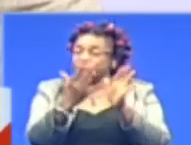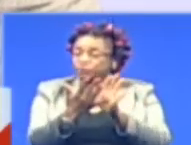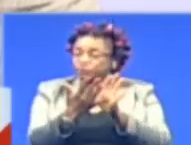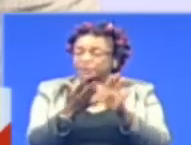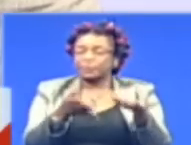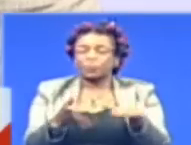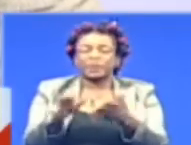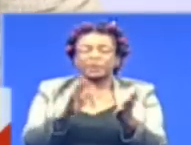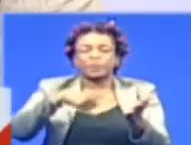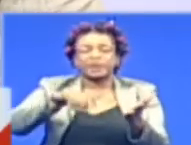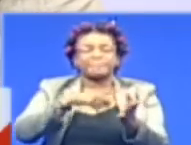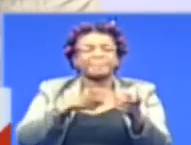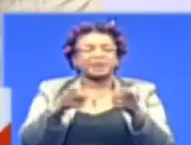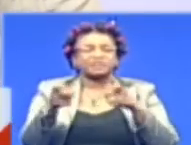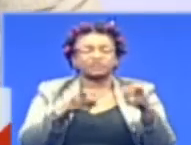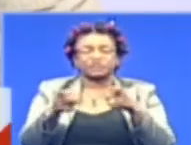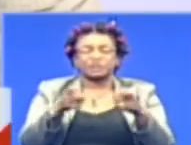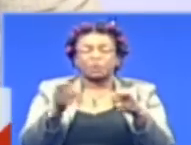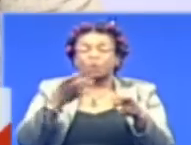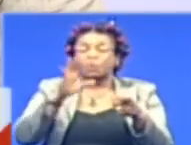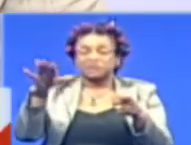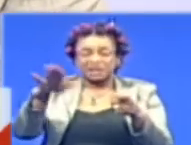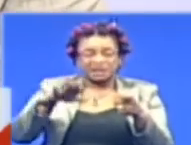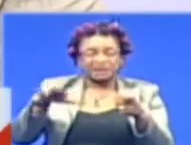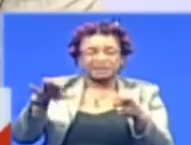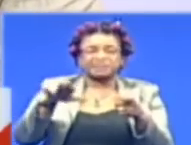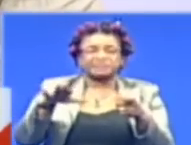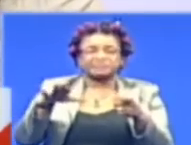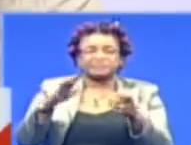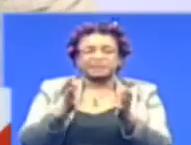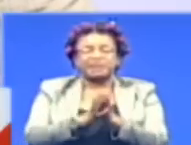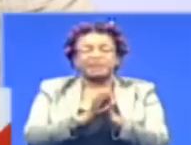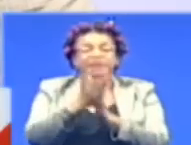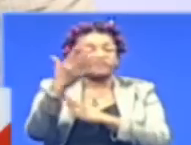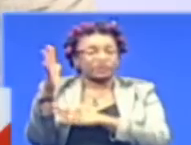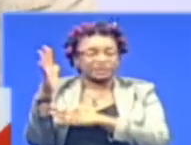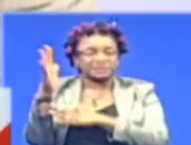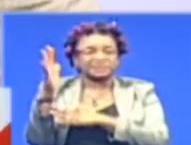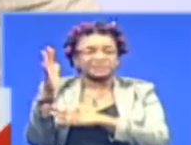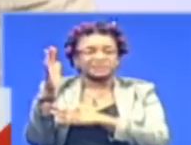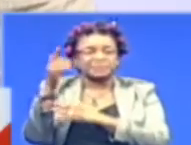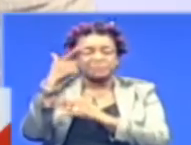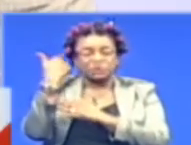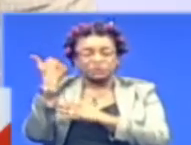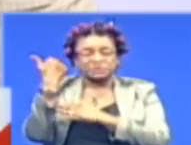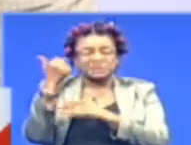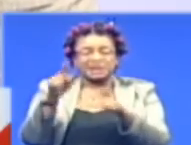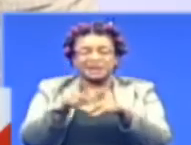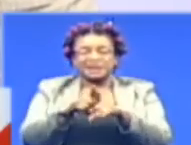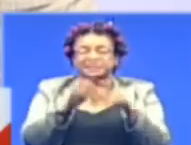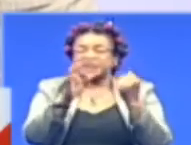we are managing our water towers and our forest resource, because as a country,